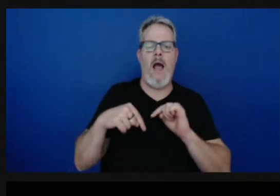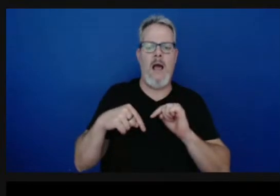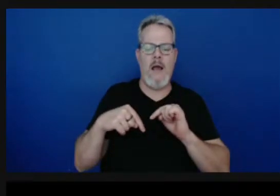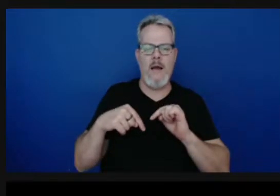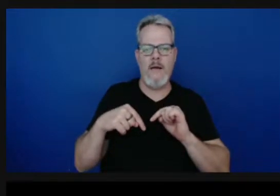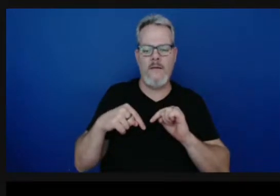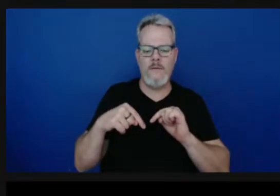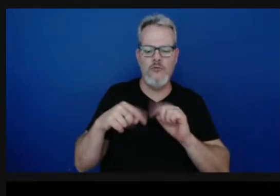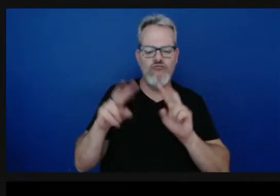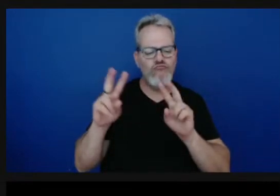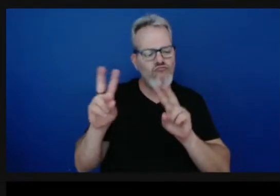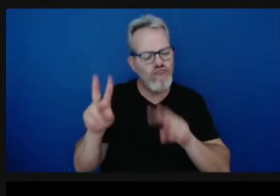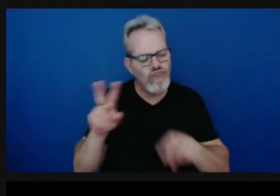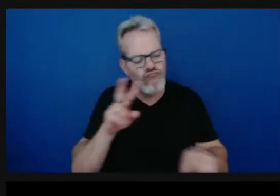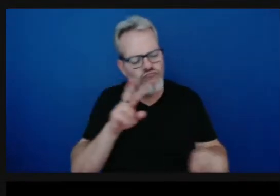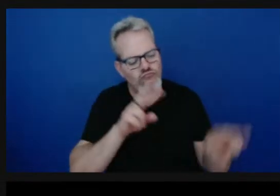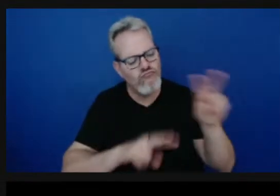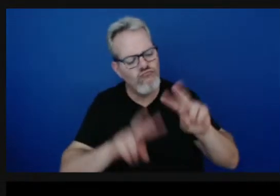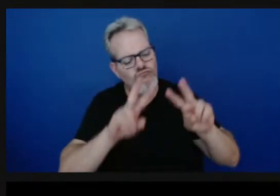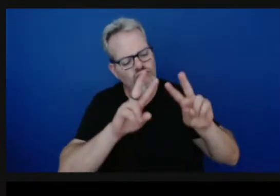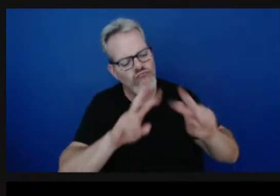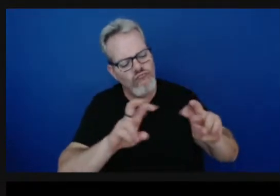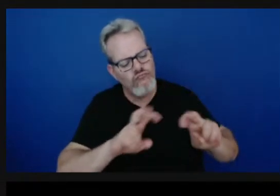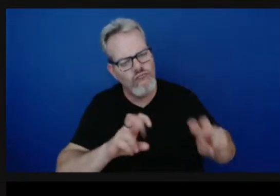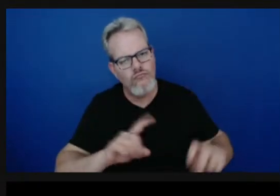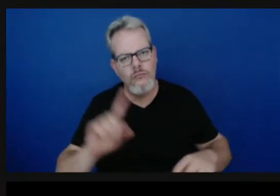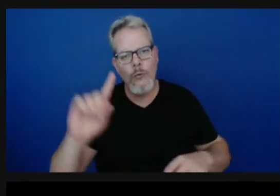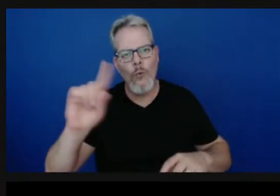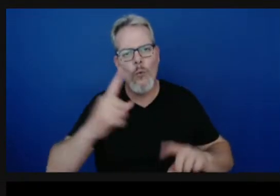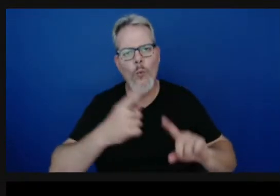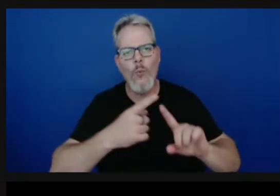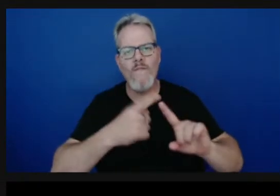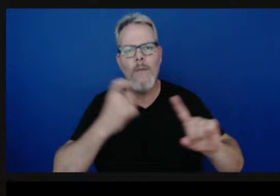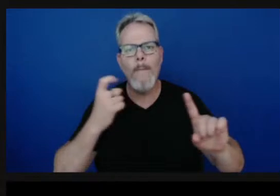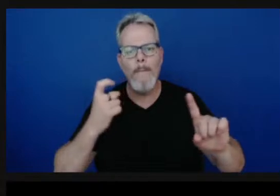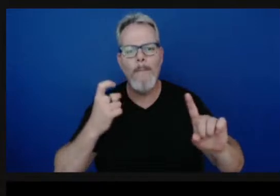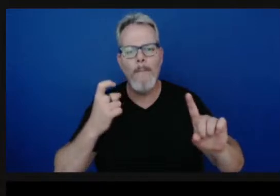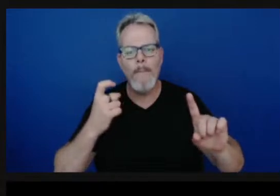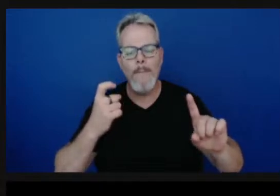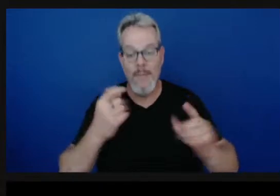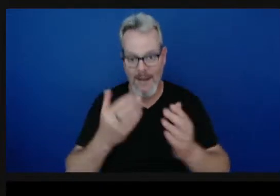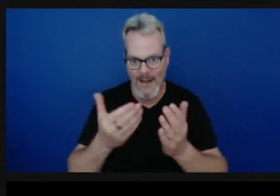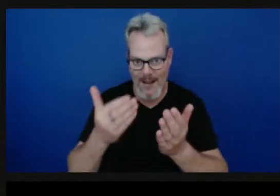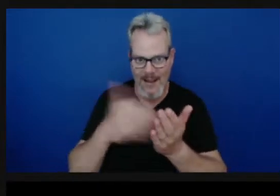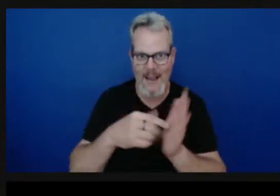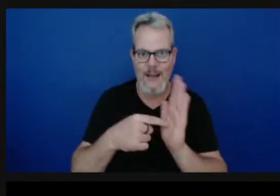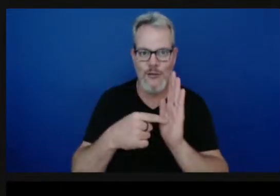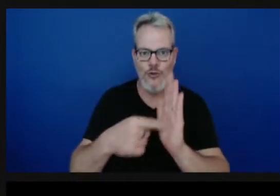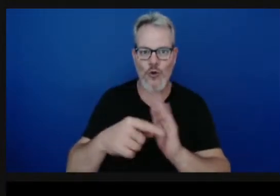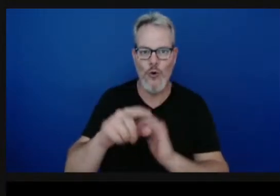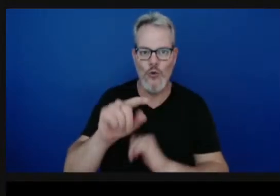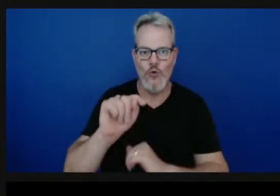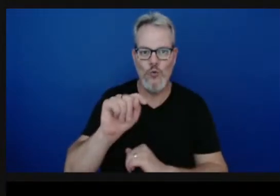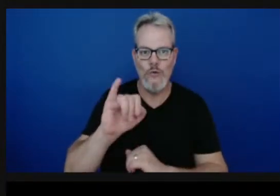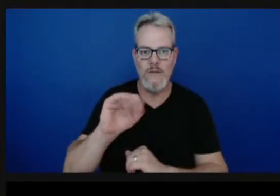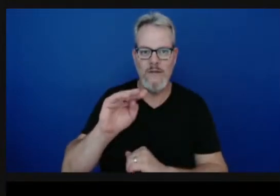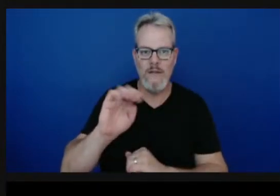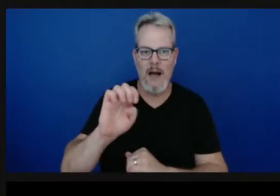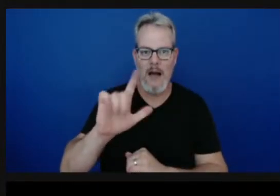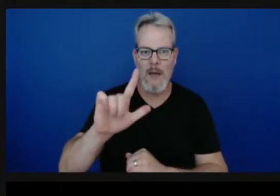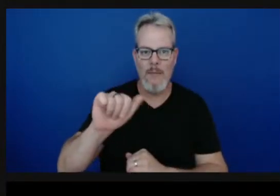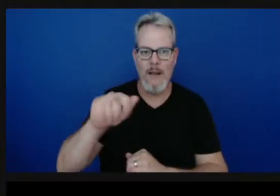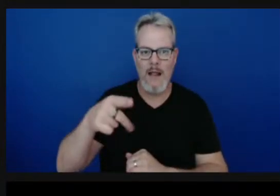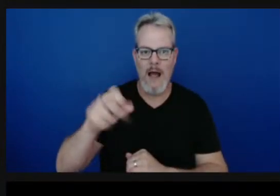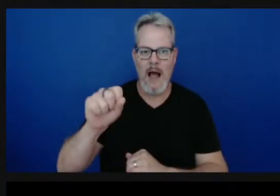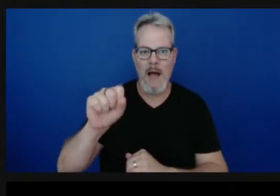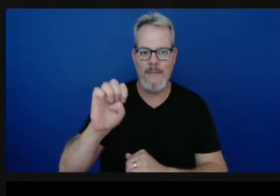examine where this came from. And so once again, I'm going to go back and play a time lapse. And hold on, let me start